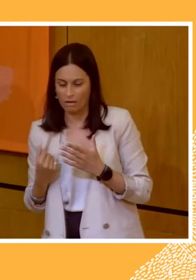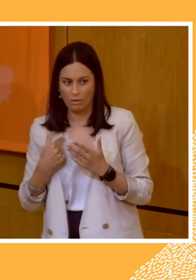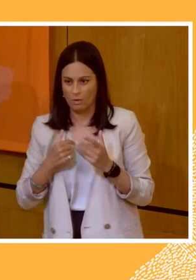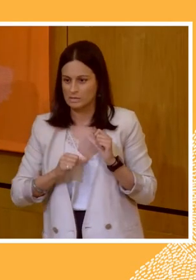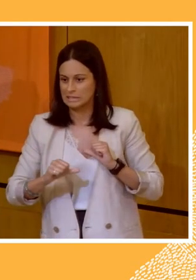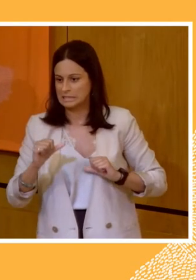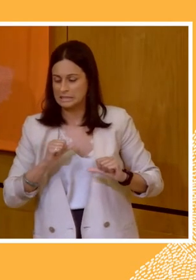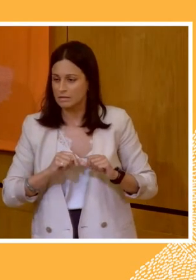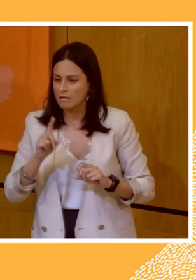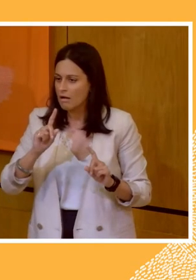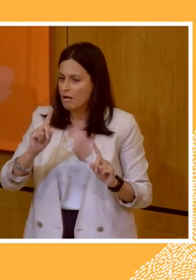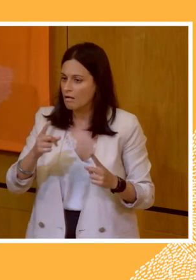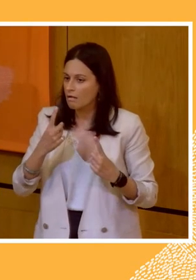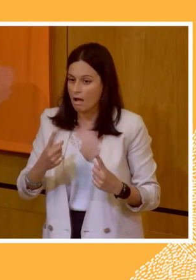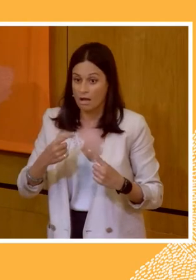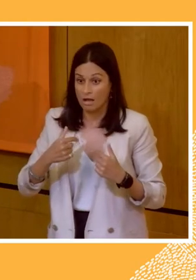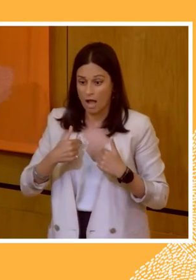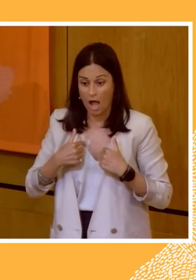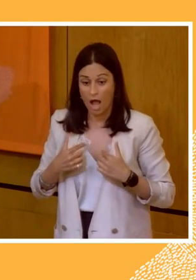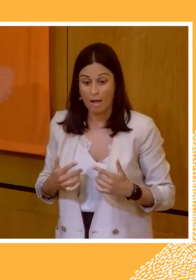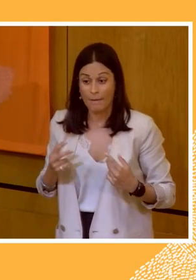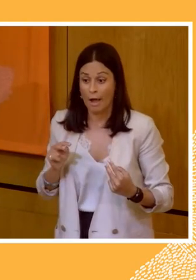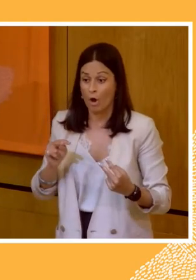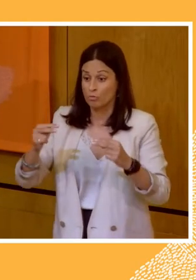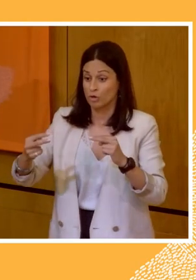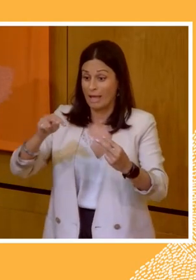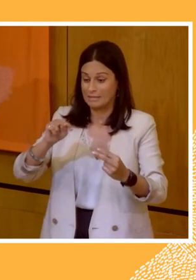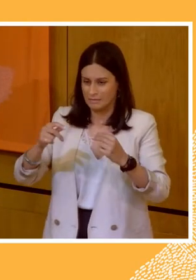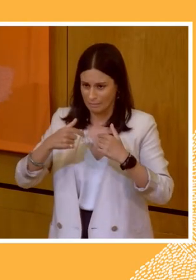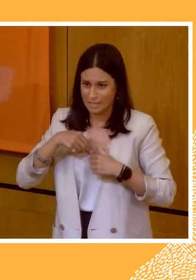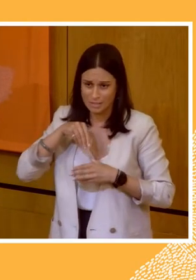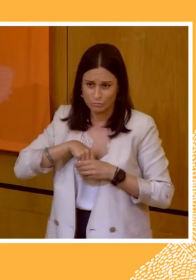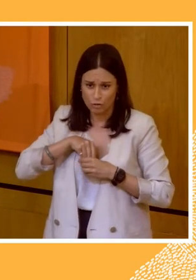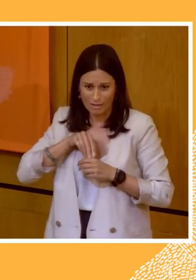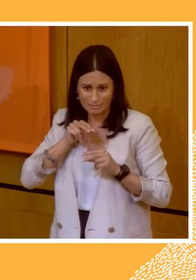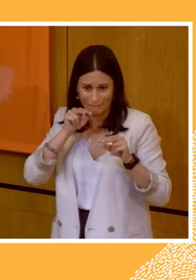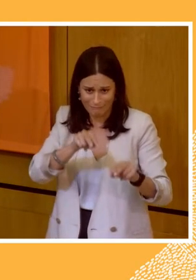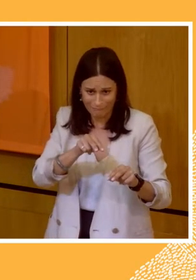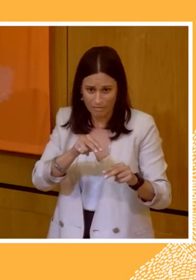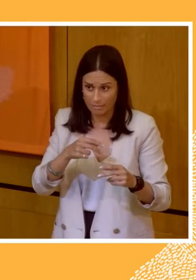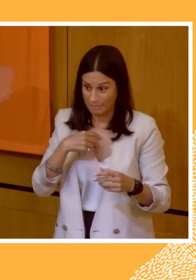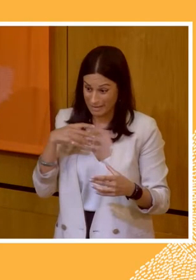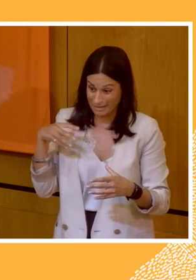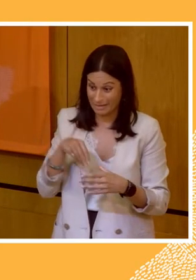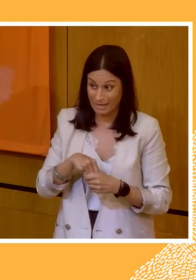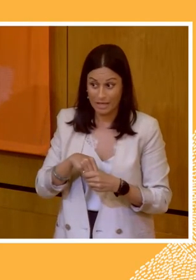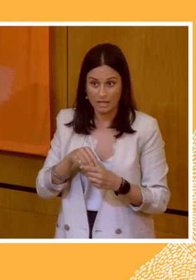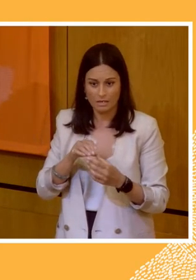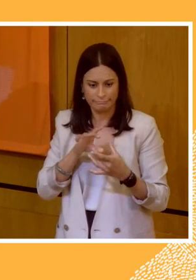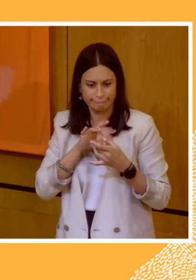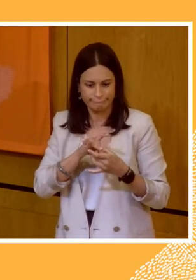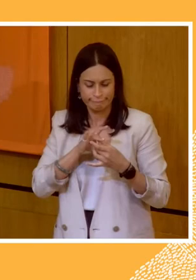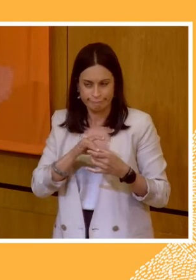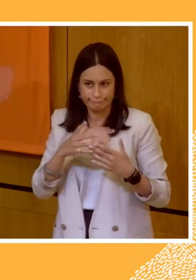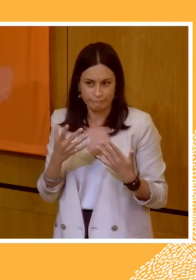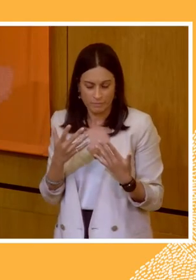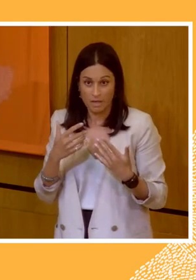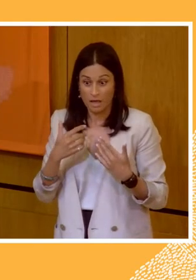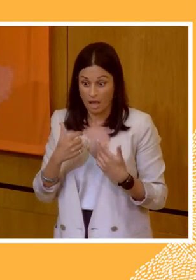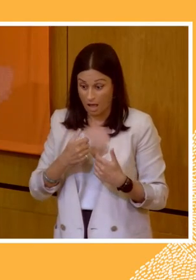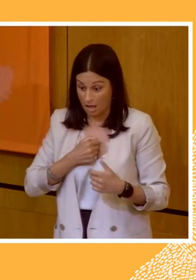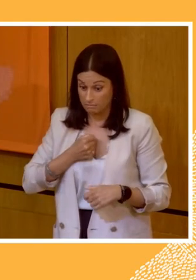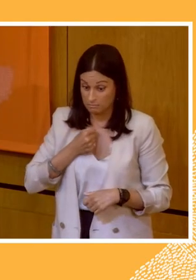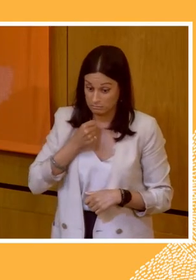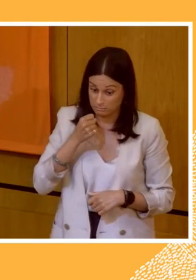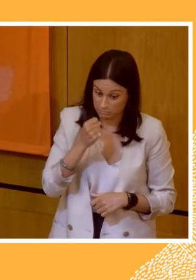believe that I am an objective researcher. I am very much part of that relationship. I bring